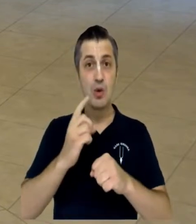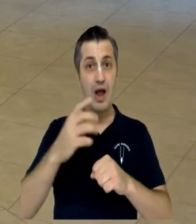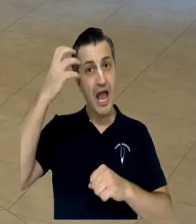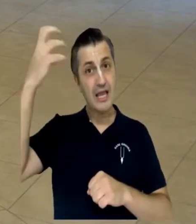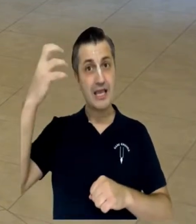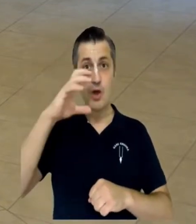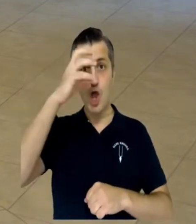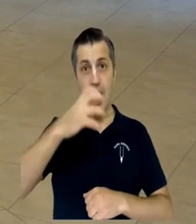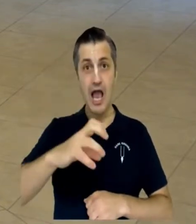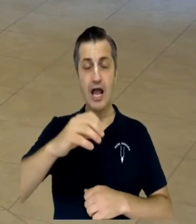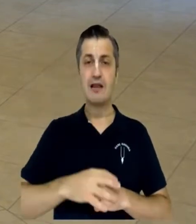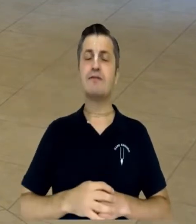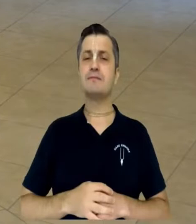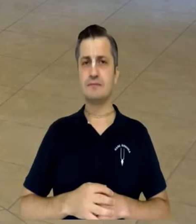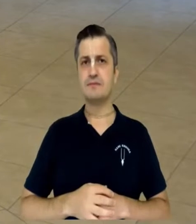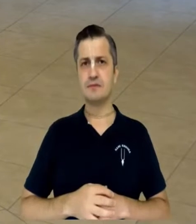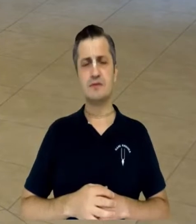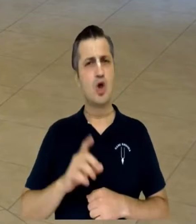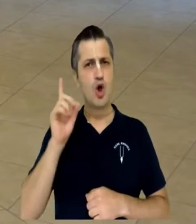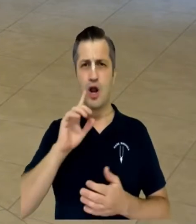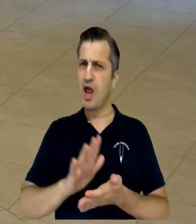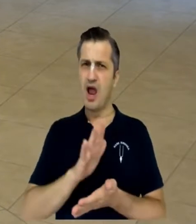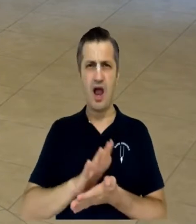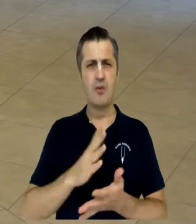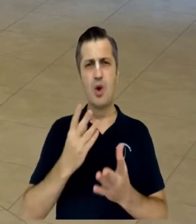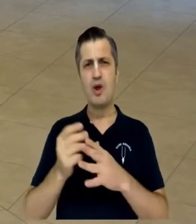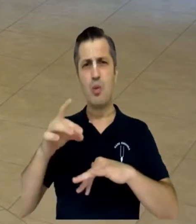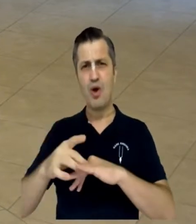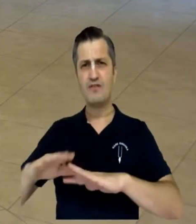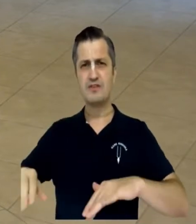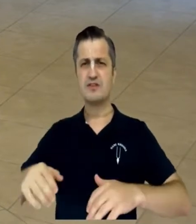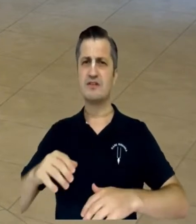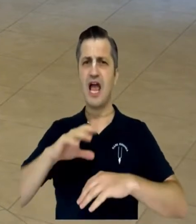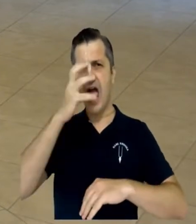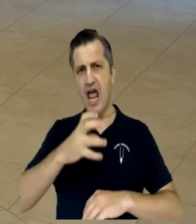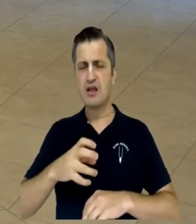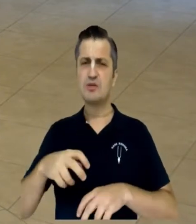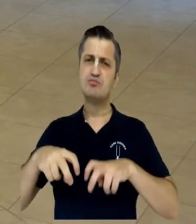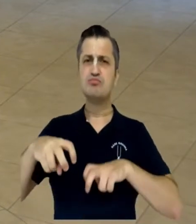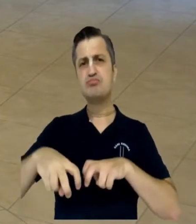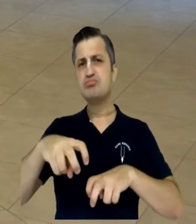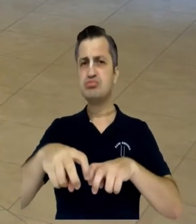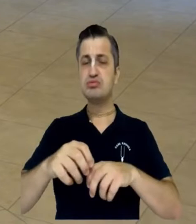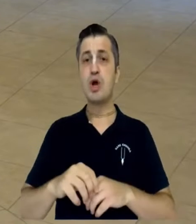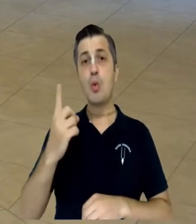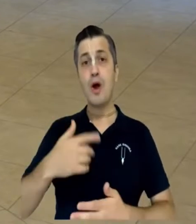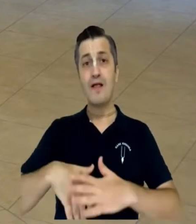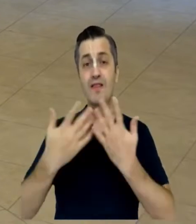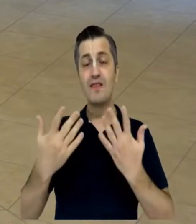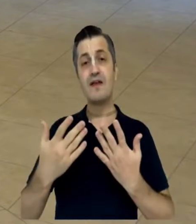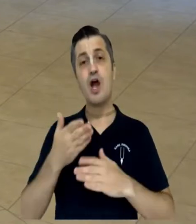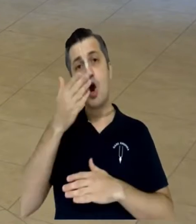elephant, and he was very happy all the time with all his wives and children. And he was once he went to bathe in the lake, and then a